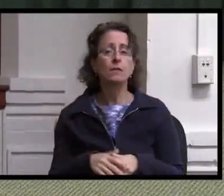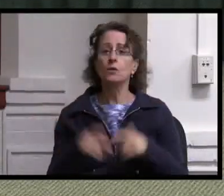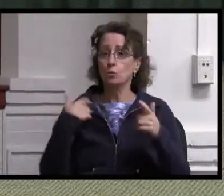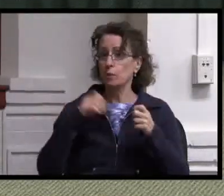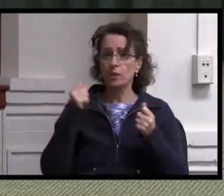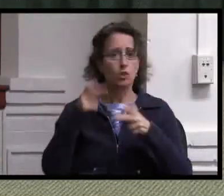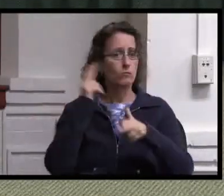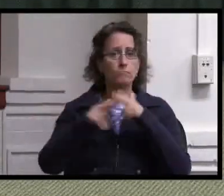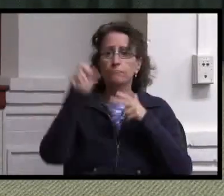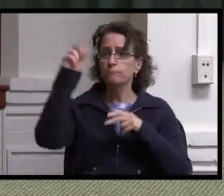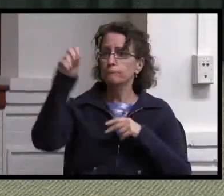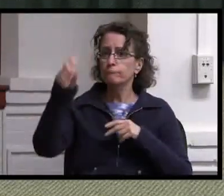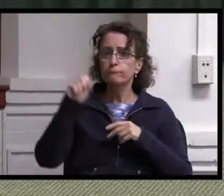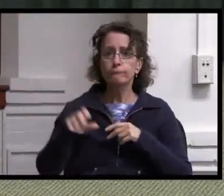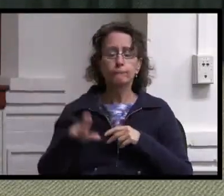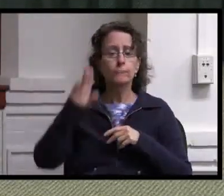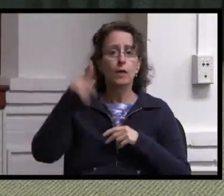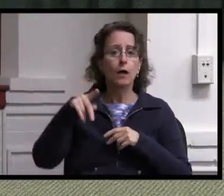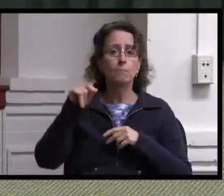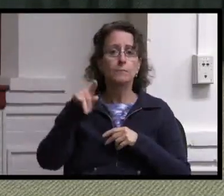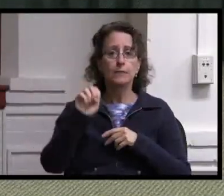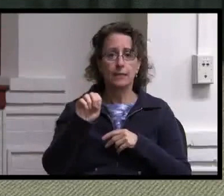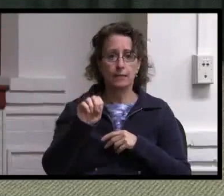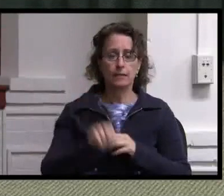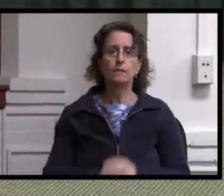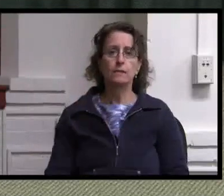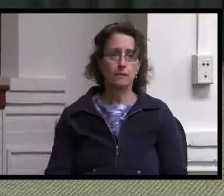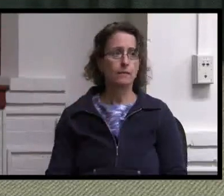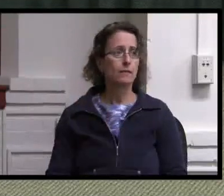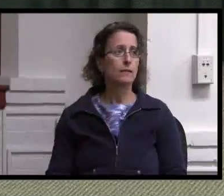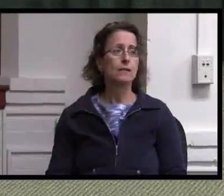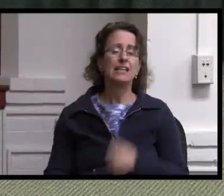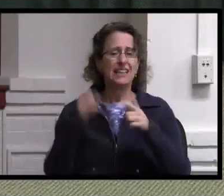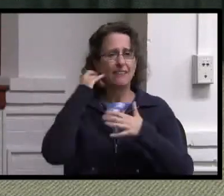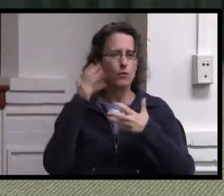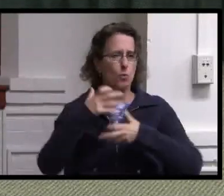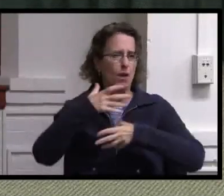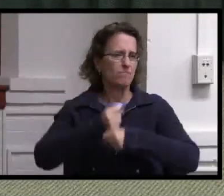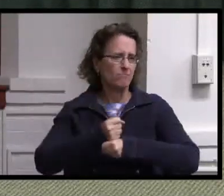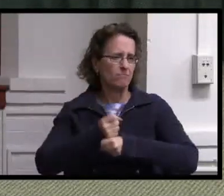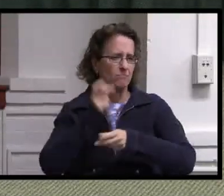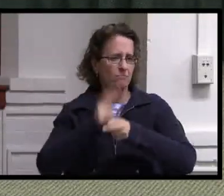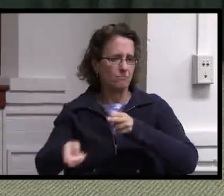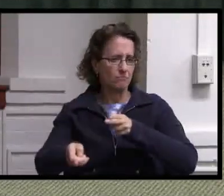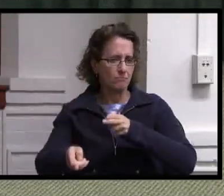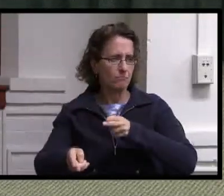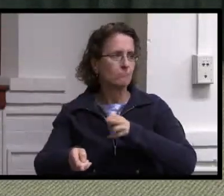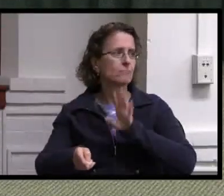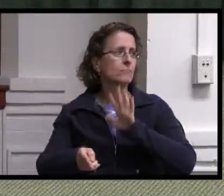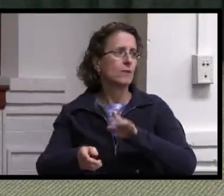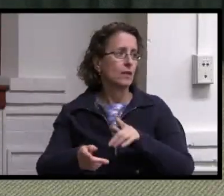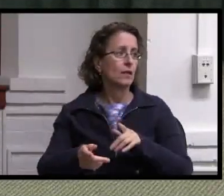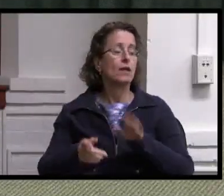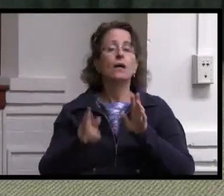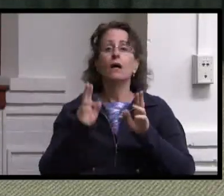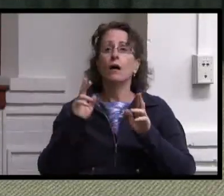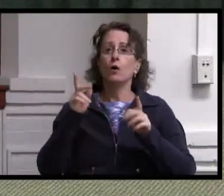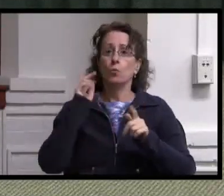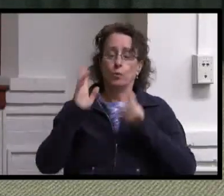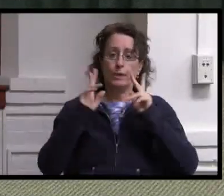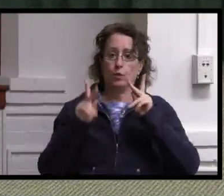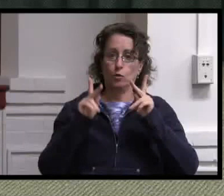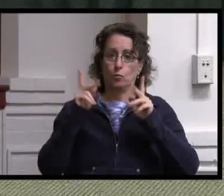14 and talk about where we are. In the interest of time, if you prefer, we can note for the public's benefit